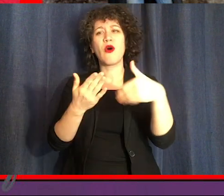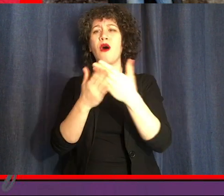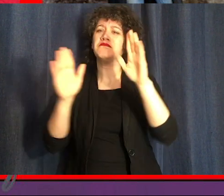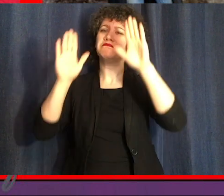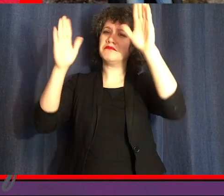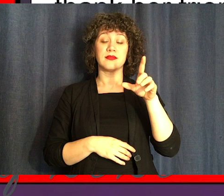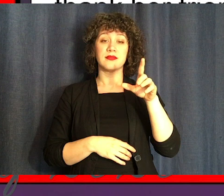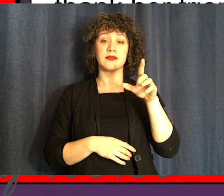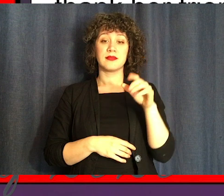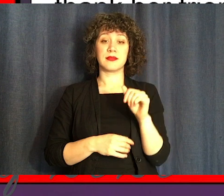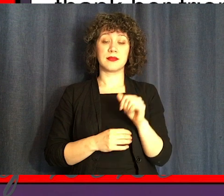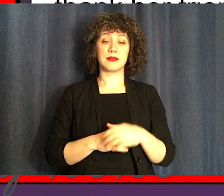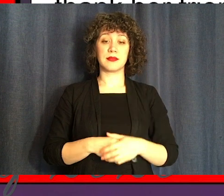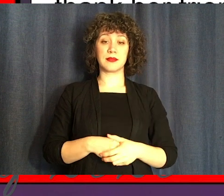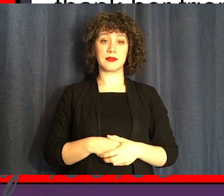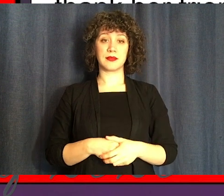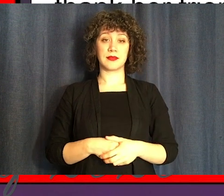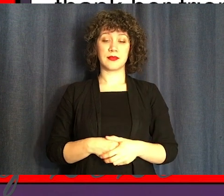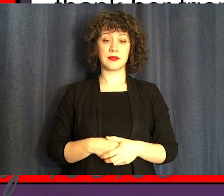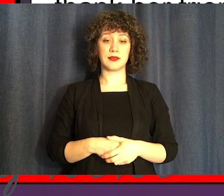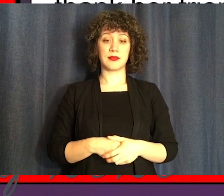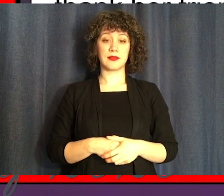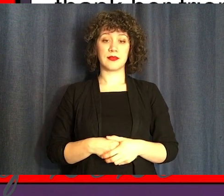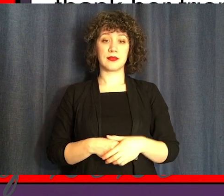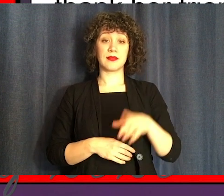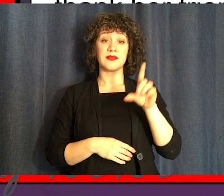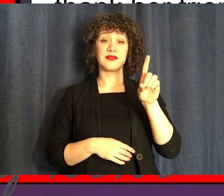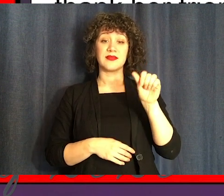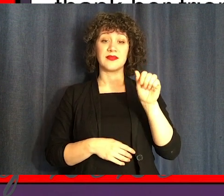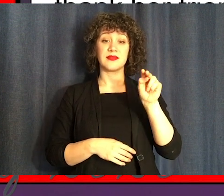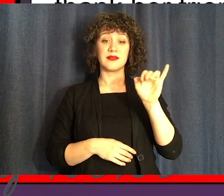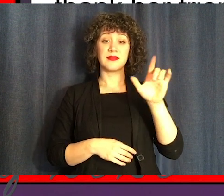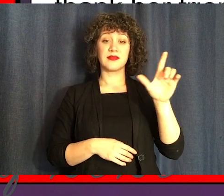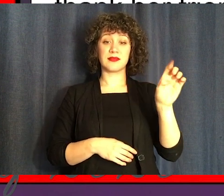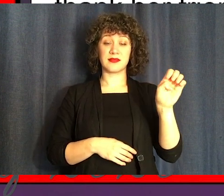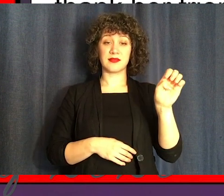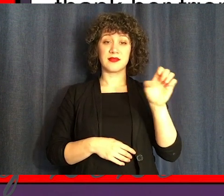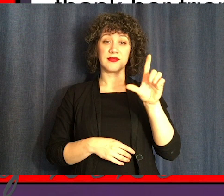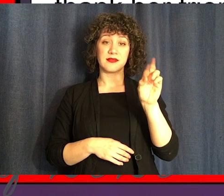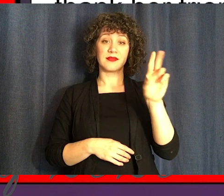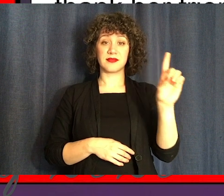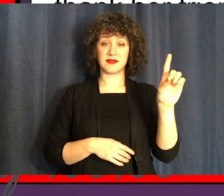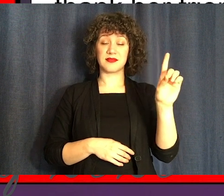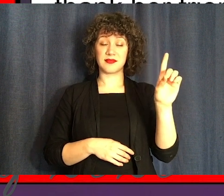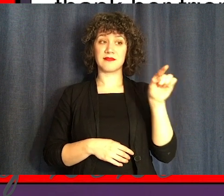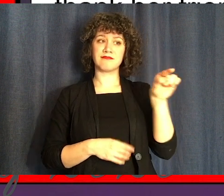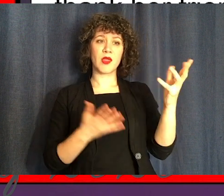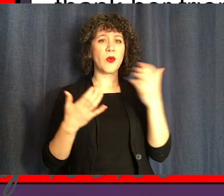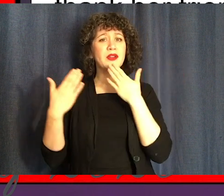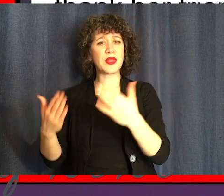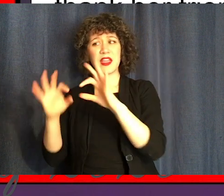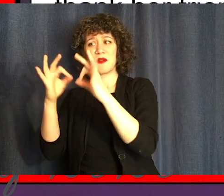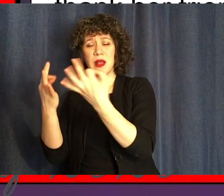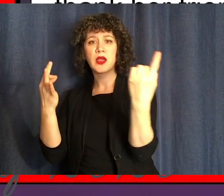journey. Danielle Lord. Danielle would like to thank her family for always pushing her to do her best